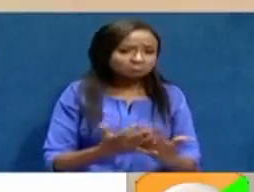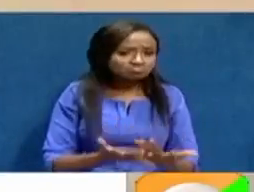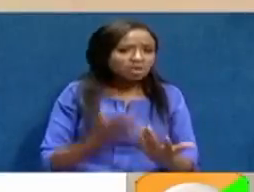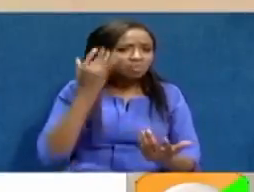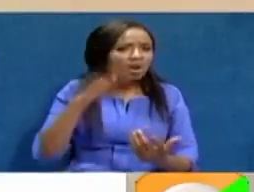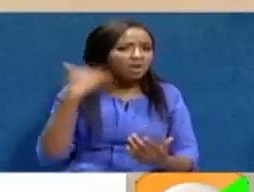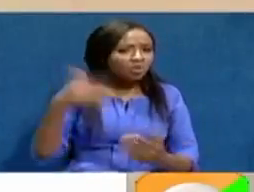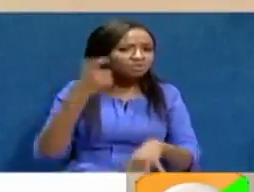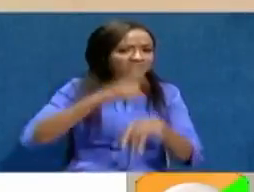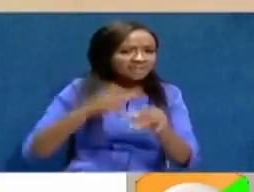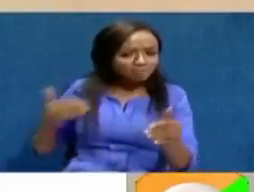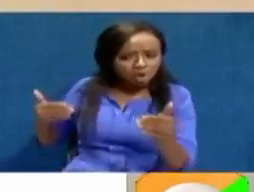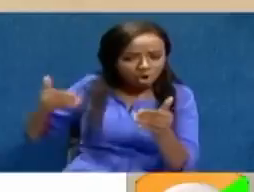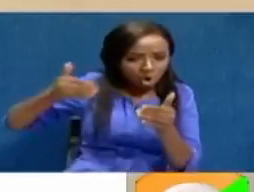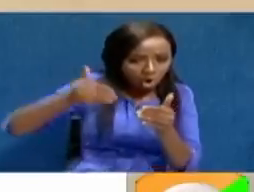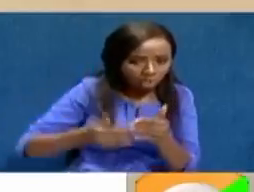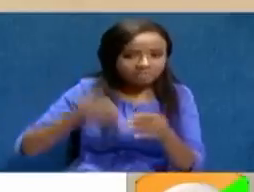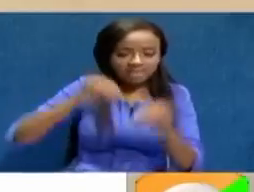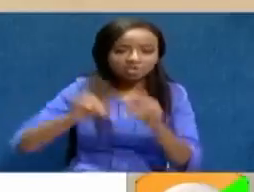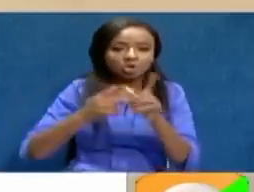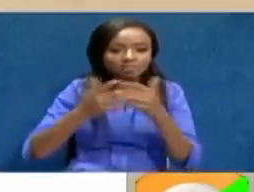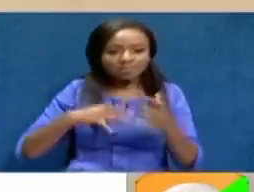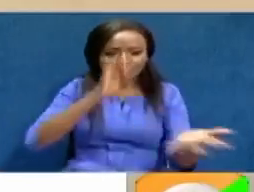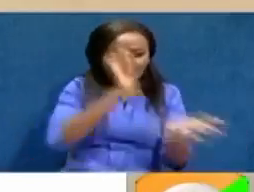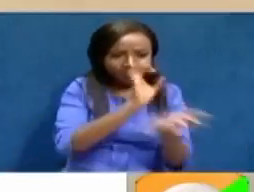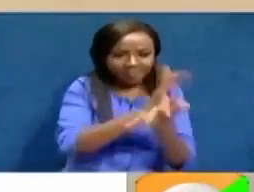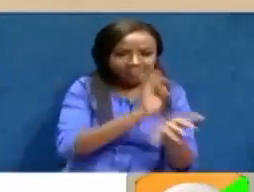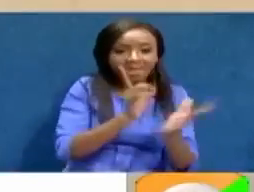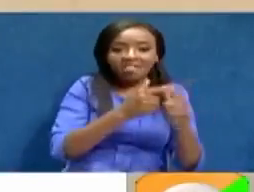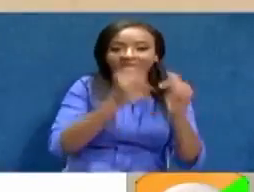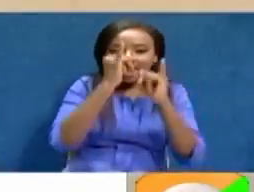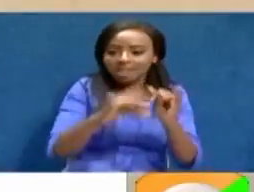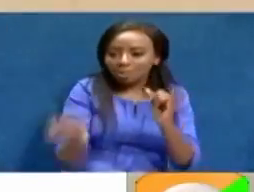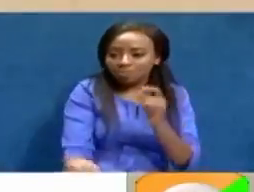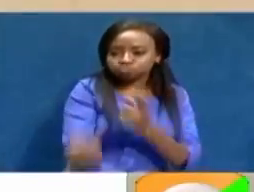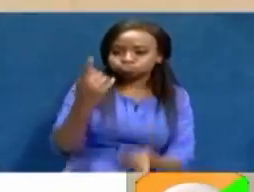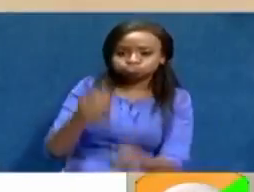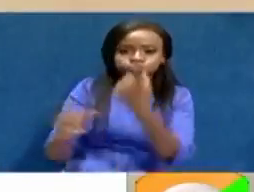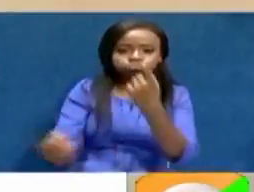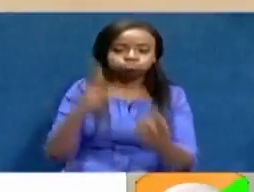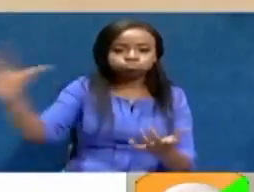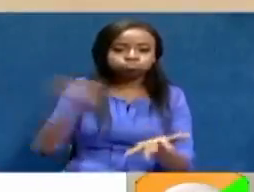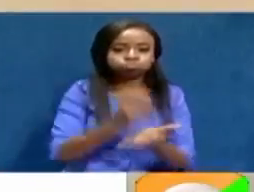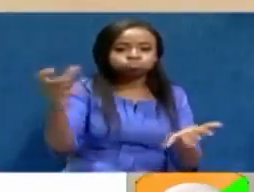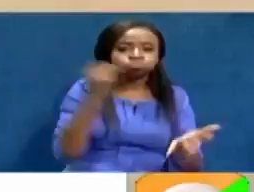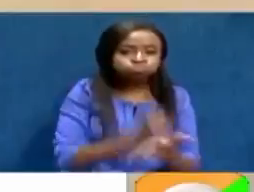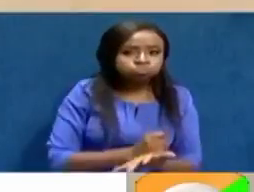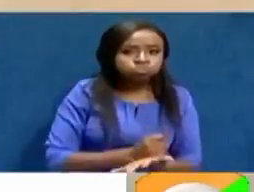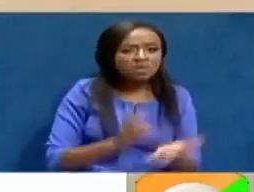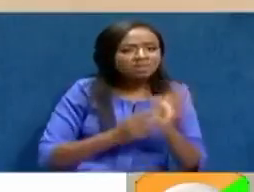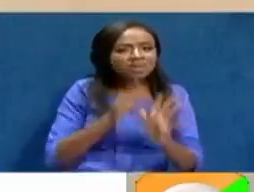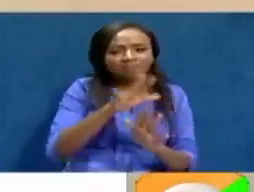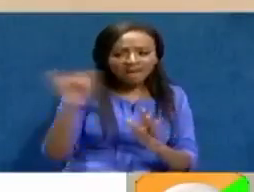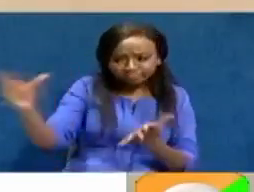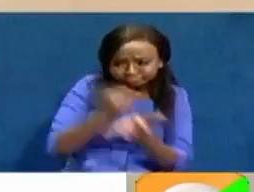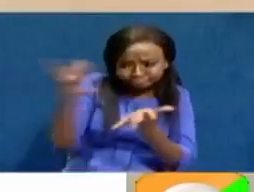each time we clean up the commission, the new officials end up emerging on the other side as rotten eggs? Are the commissioners who